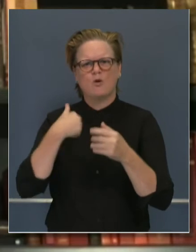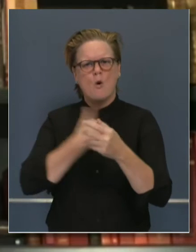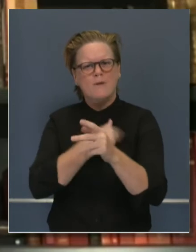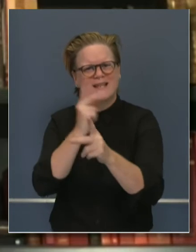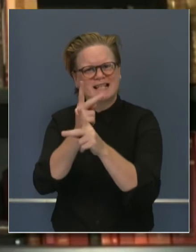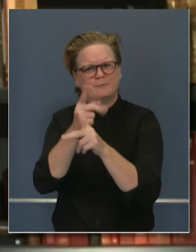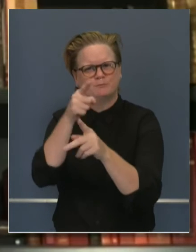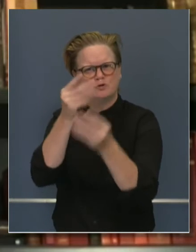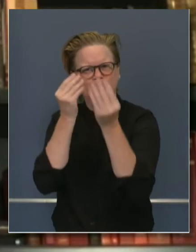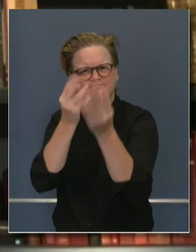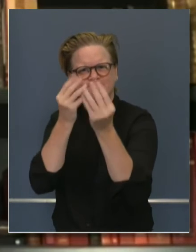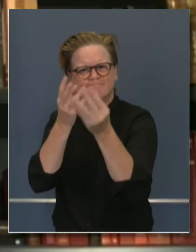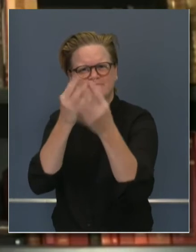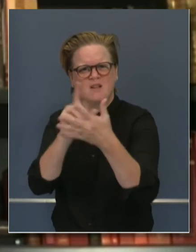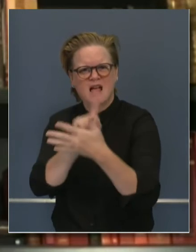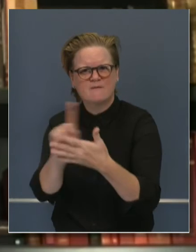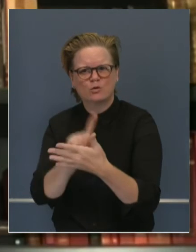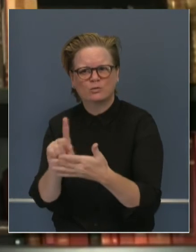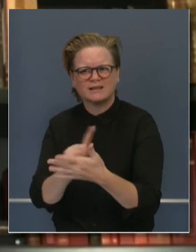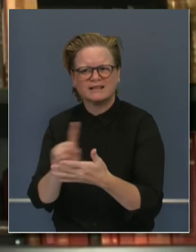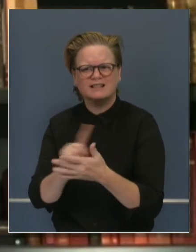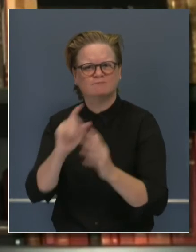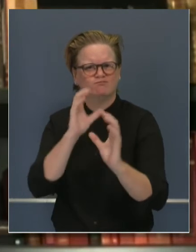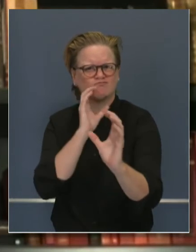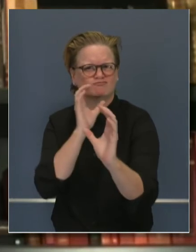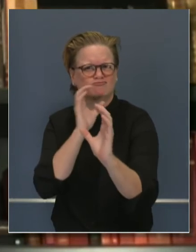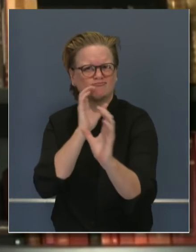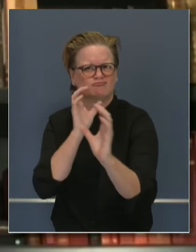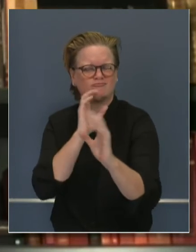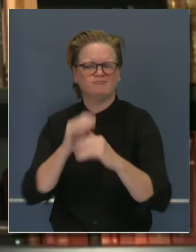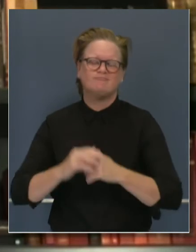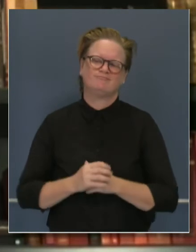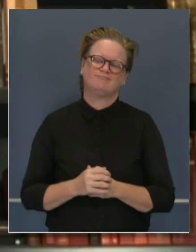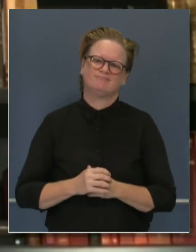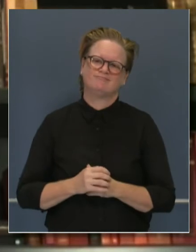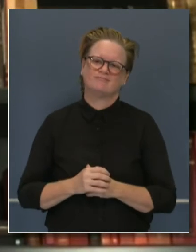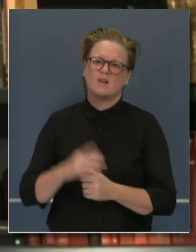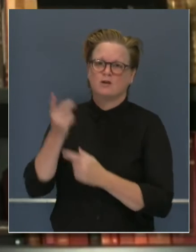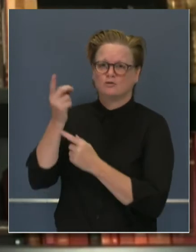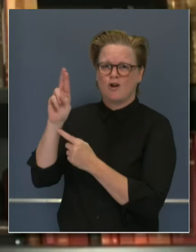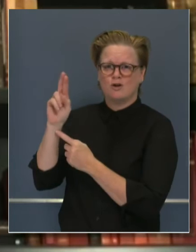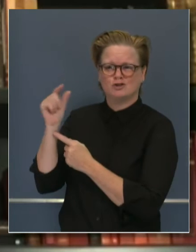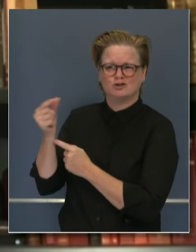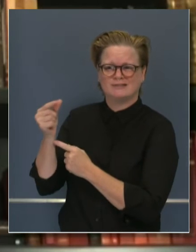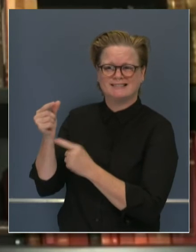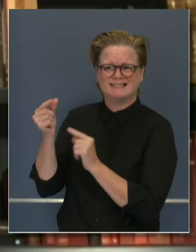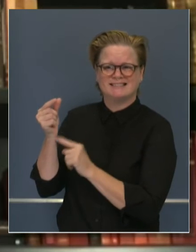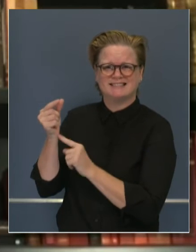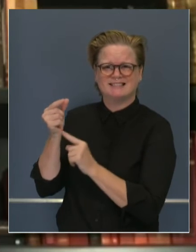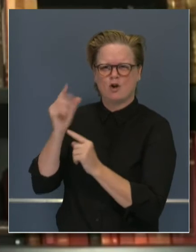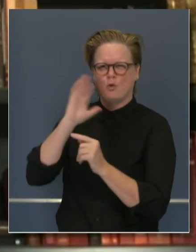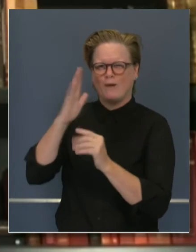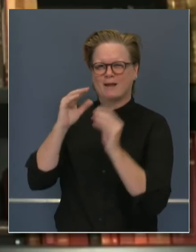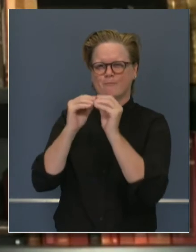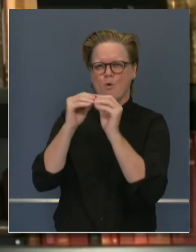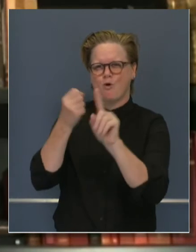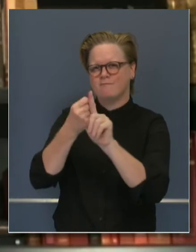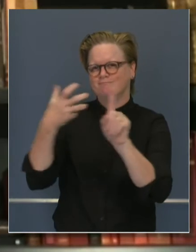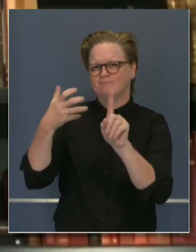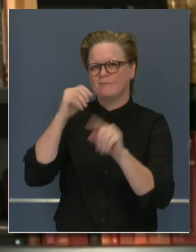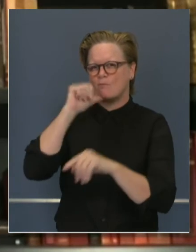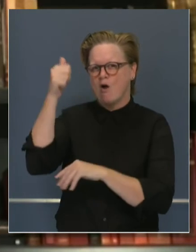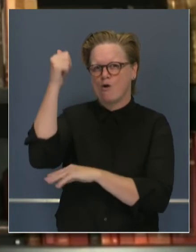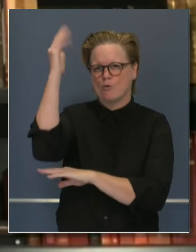but tomorrow, just furtherance of that, Dr. Galley will be updating on the tiered status, and we will likely be